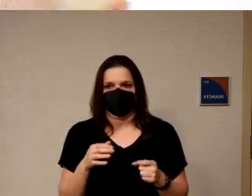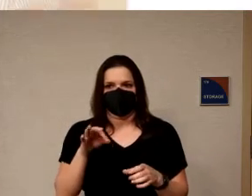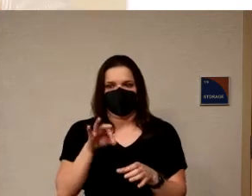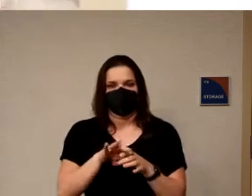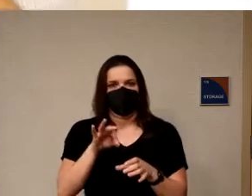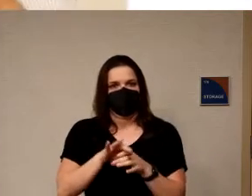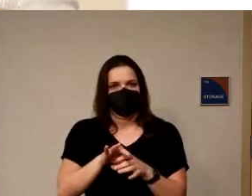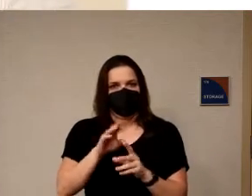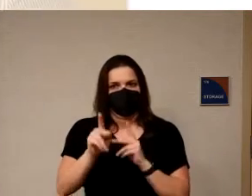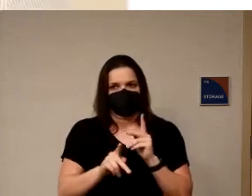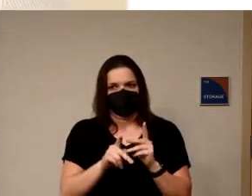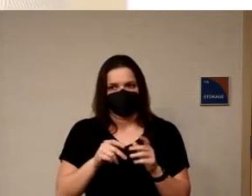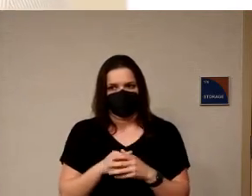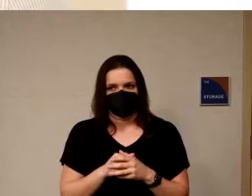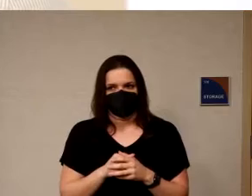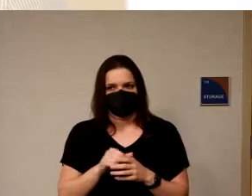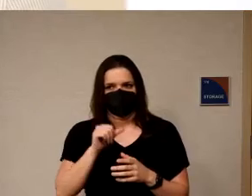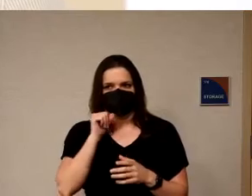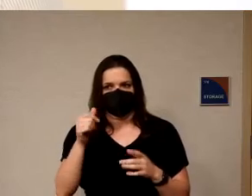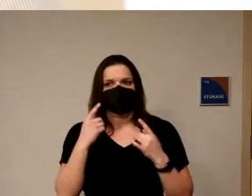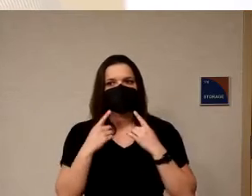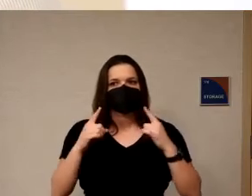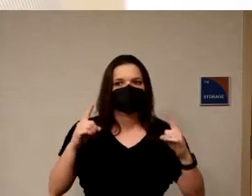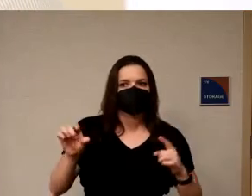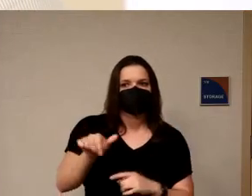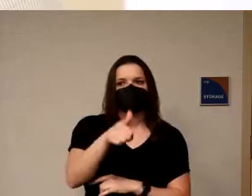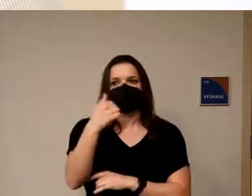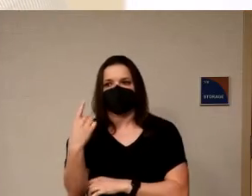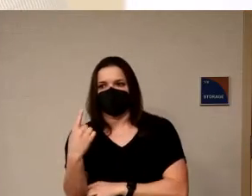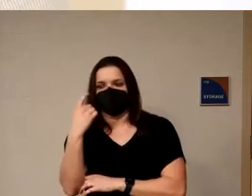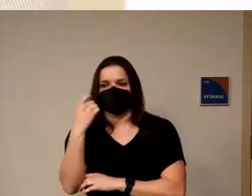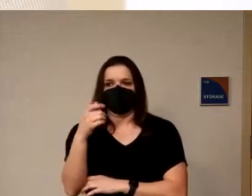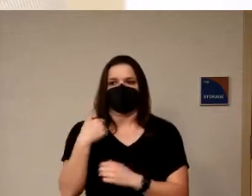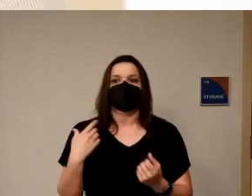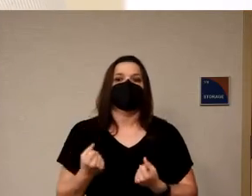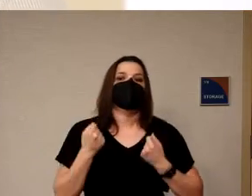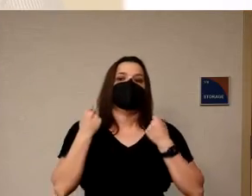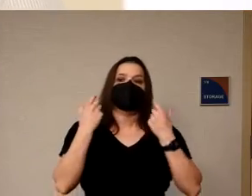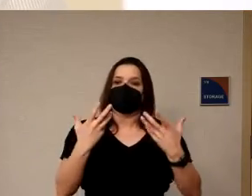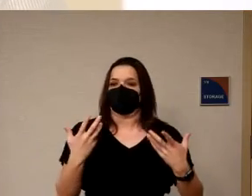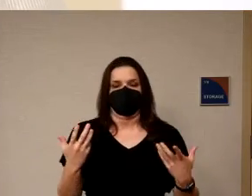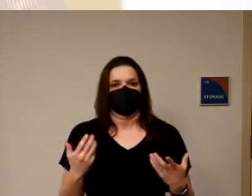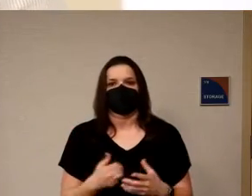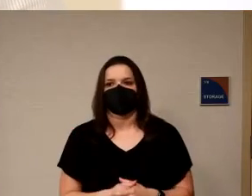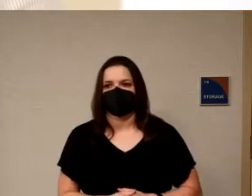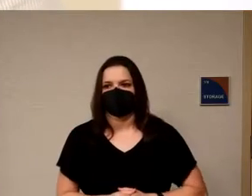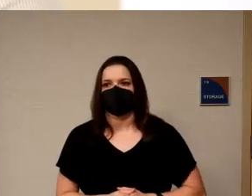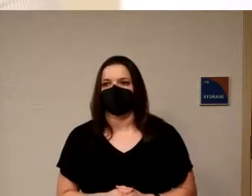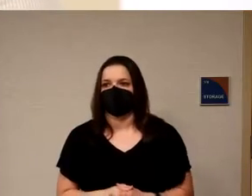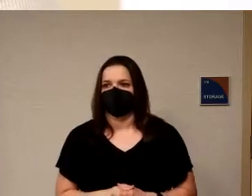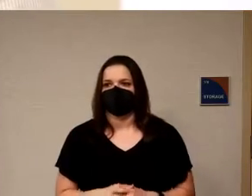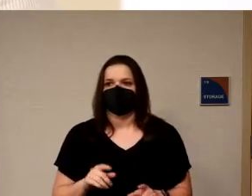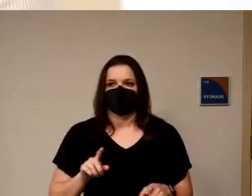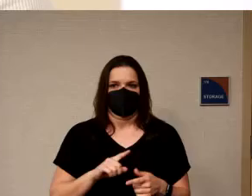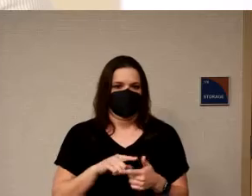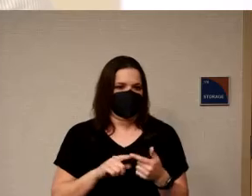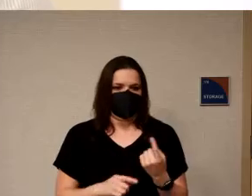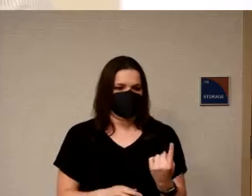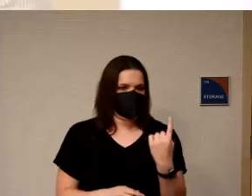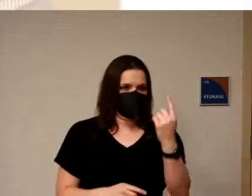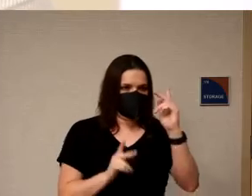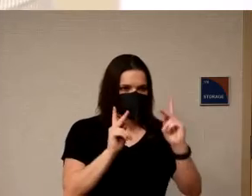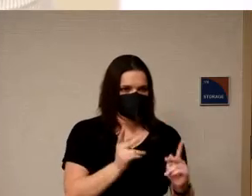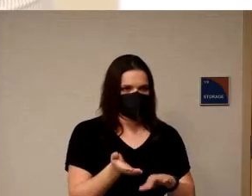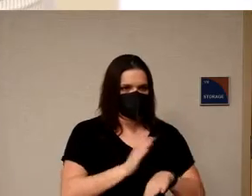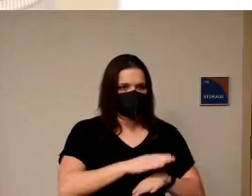vote population is kind of not as effective in the other ones because you have so many in one district. Just one person